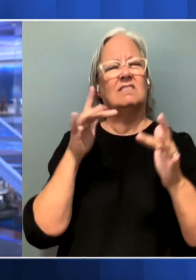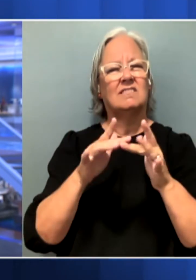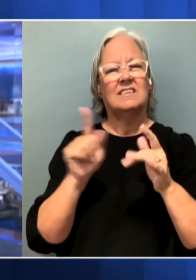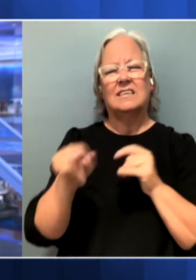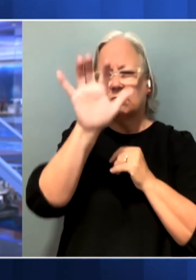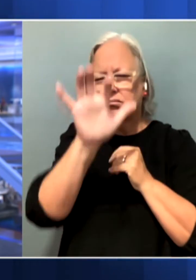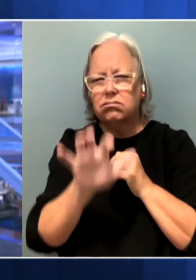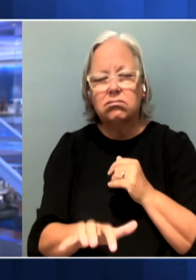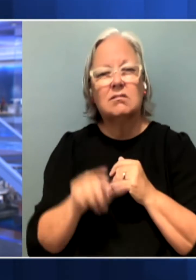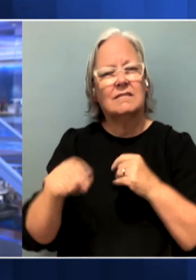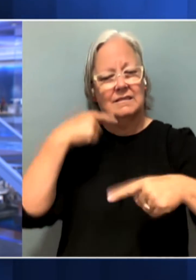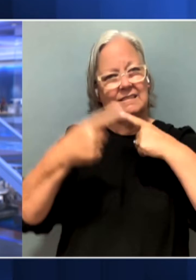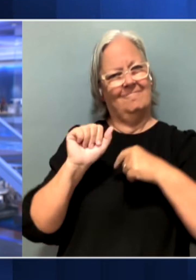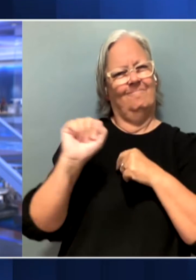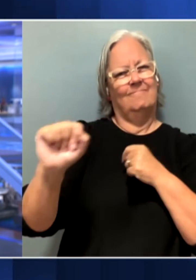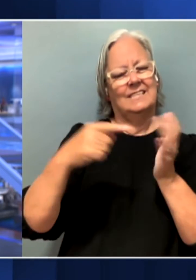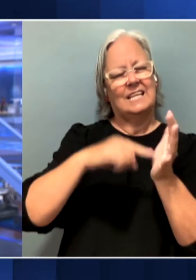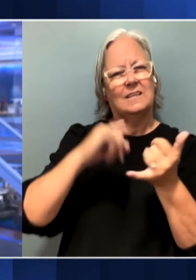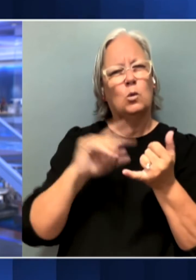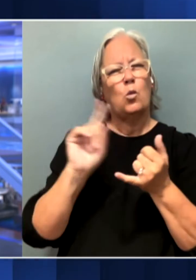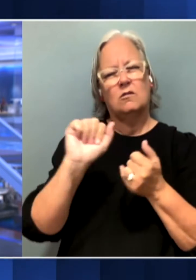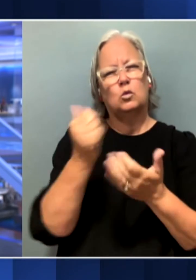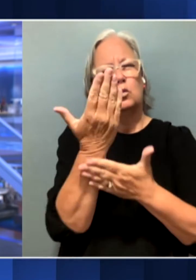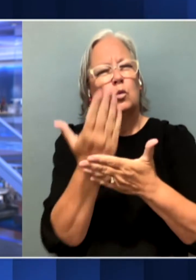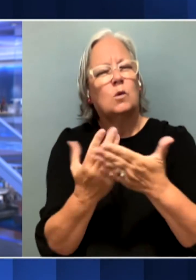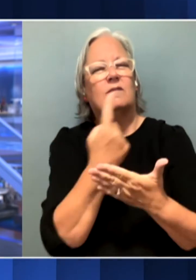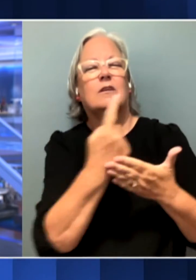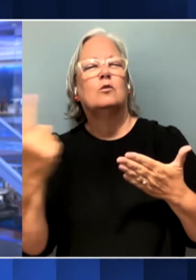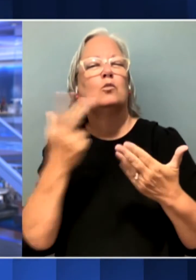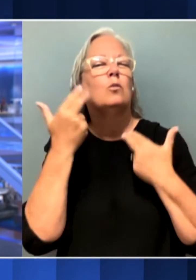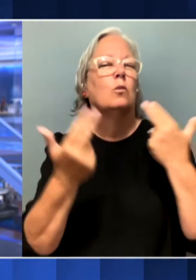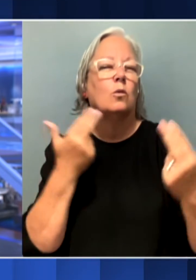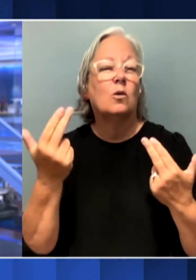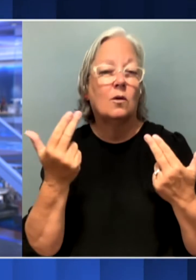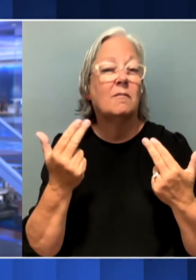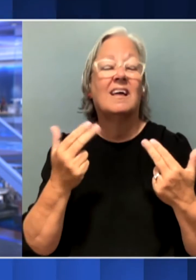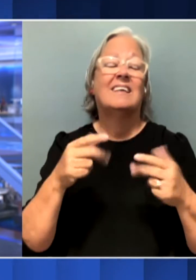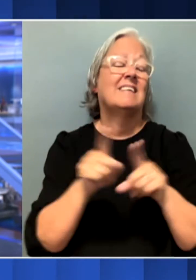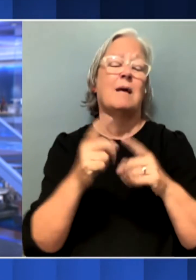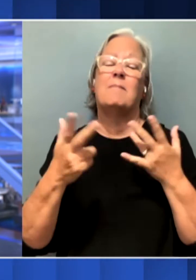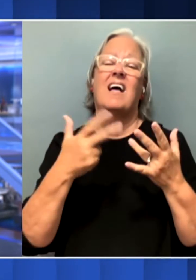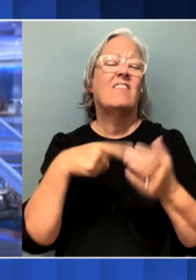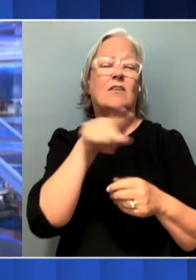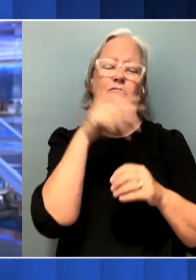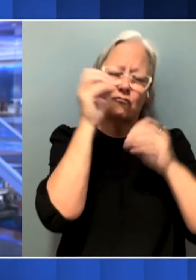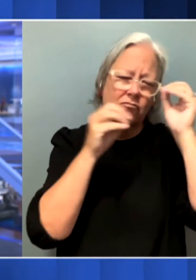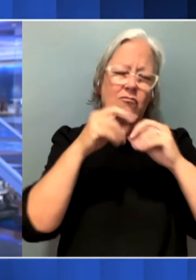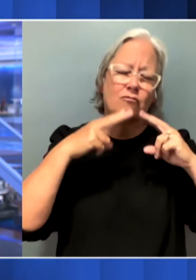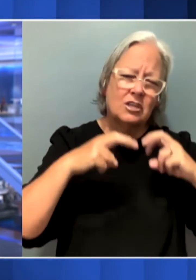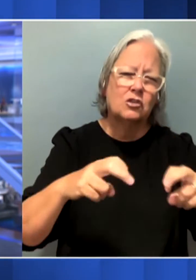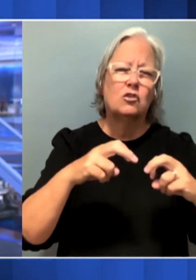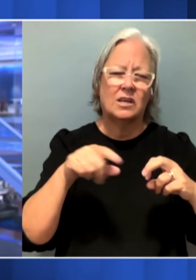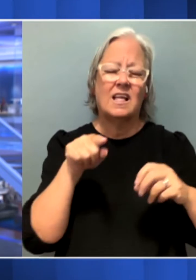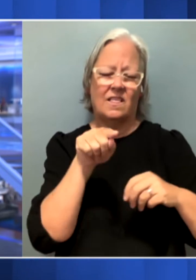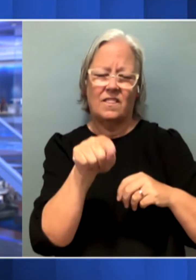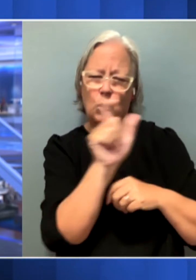explain the stories behind Taylor's music. But any other artist, I would do the same. I would research, Google, read the lyrics, really truly understand